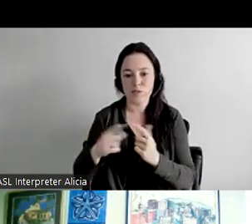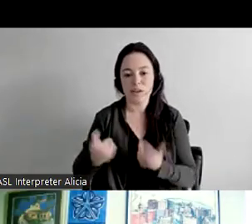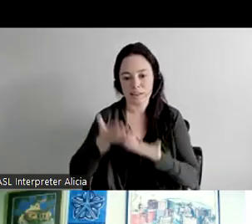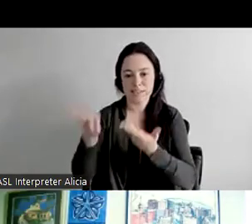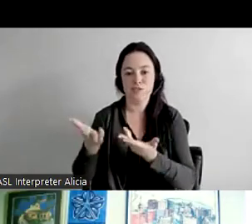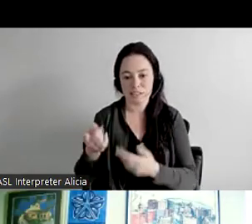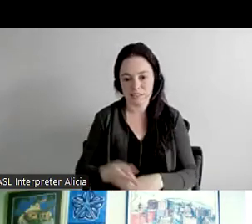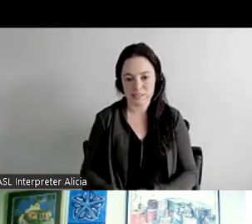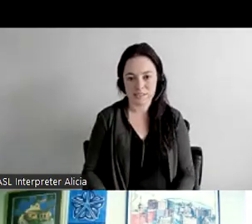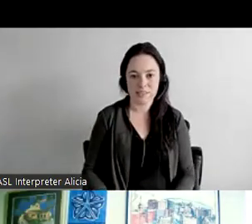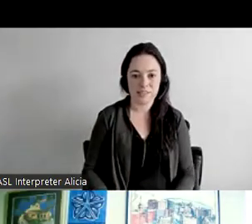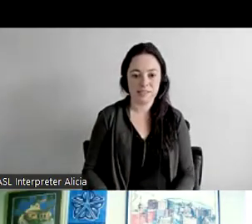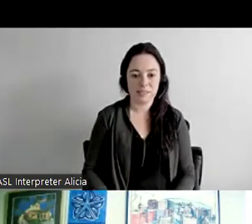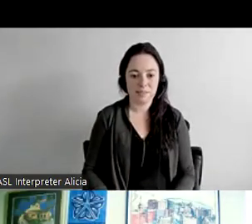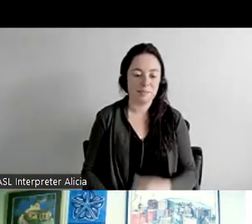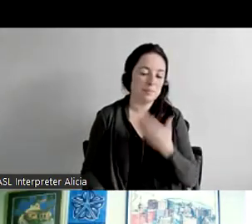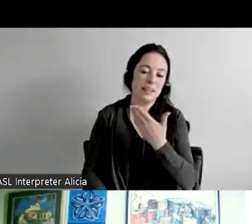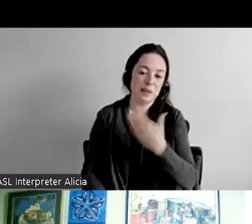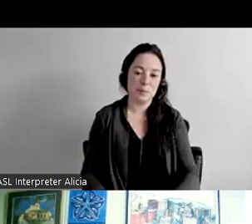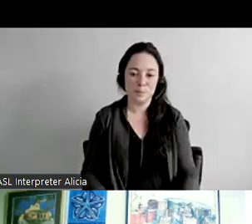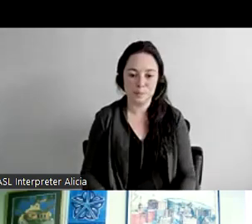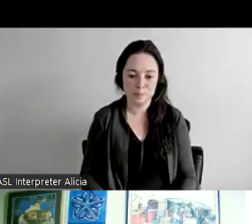Okay. Thank you.